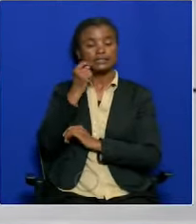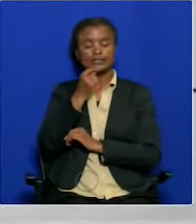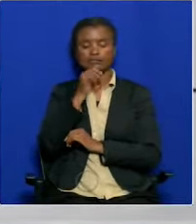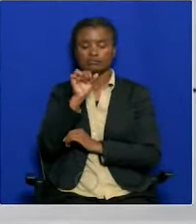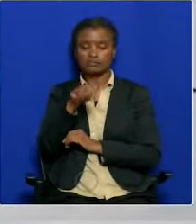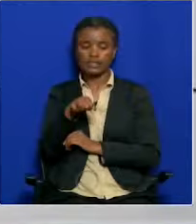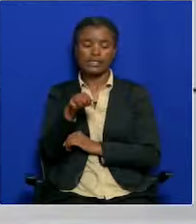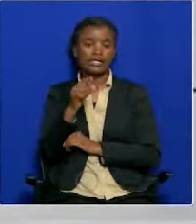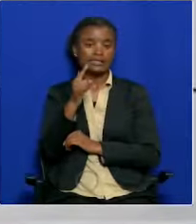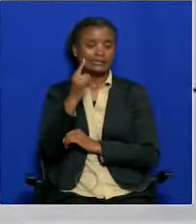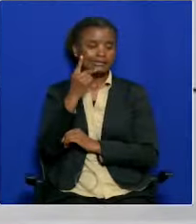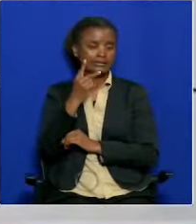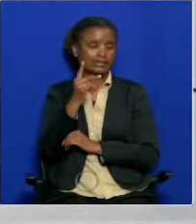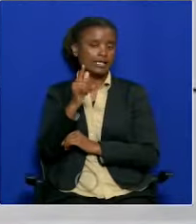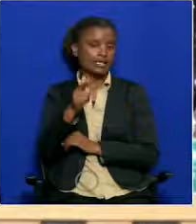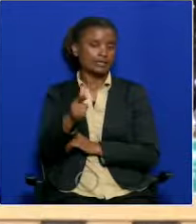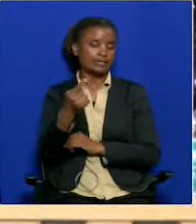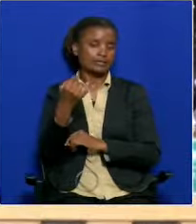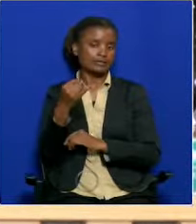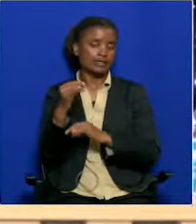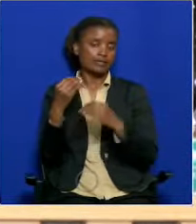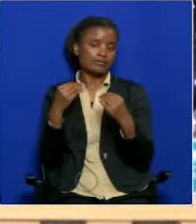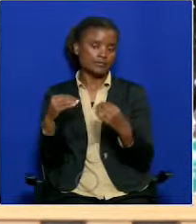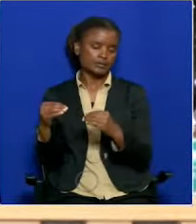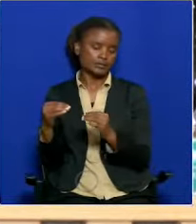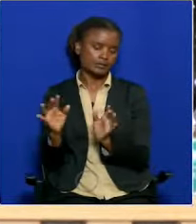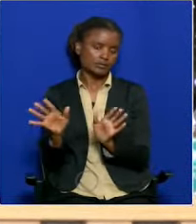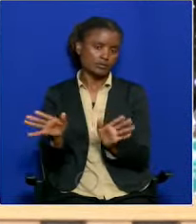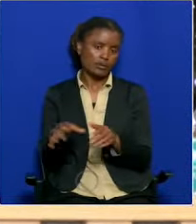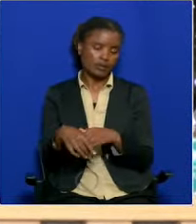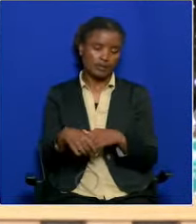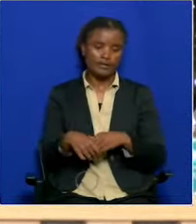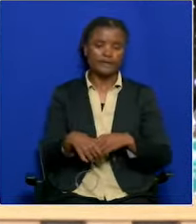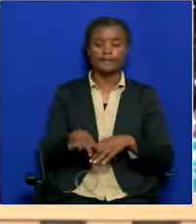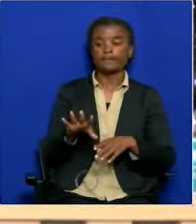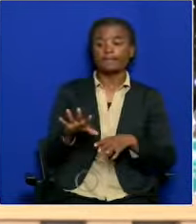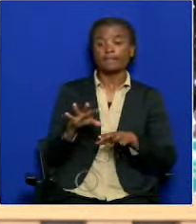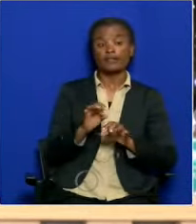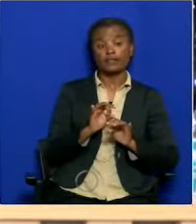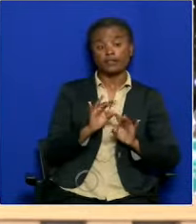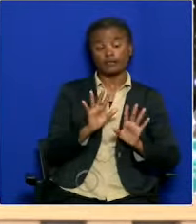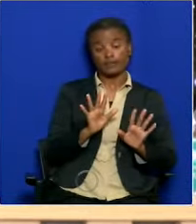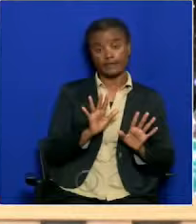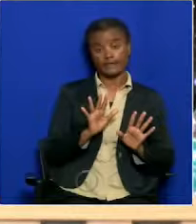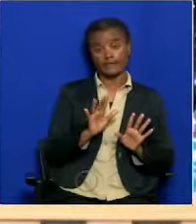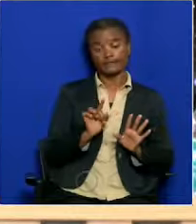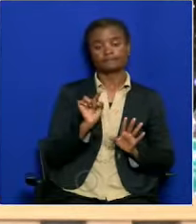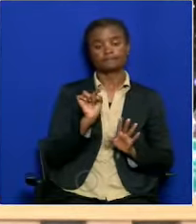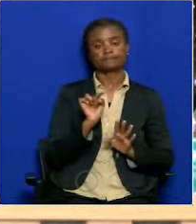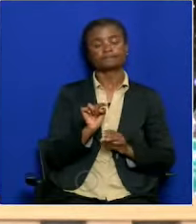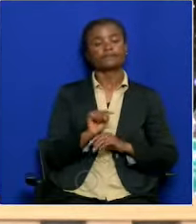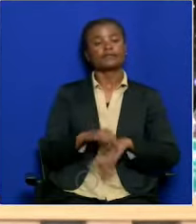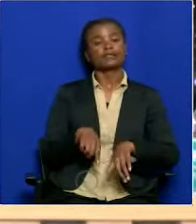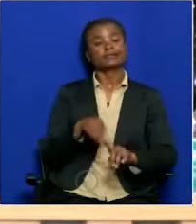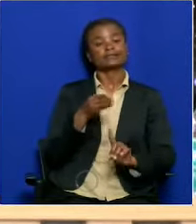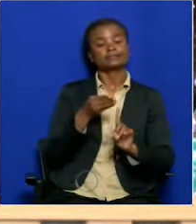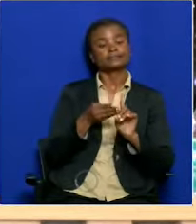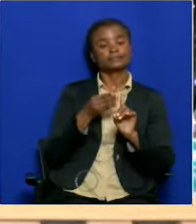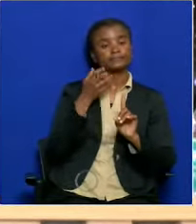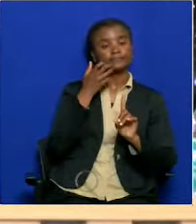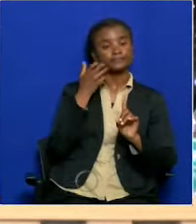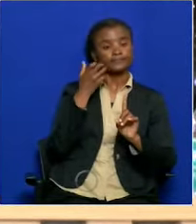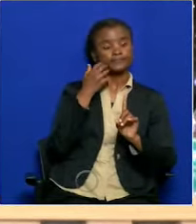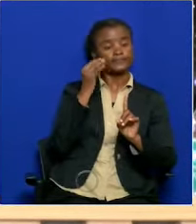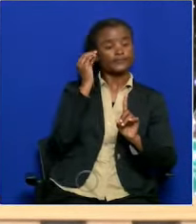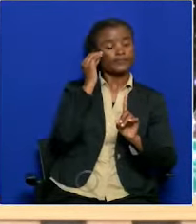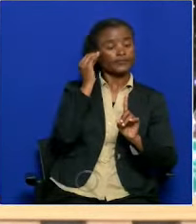He was still busy. That is all. Okay, just to clarify, Mr. Matlala sent you this information. You say to